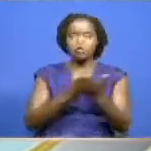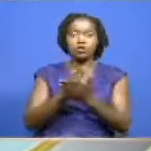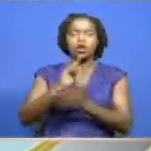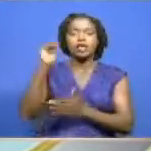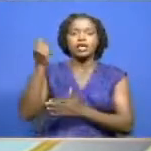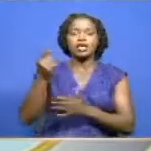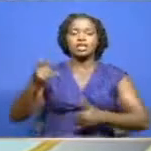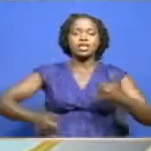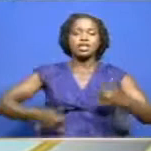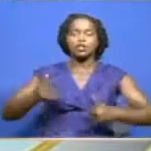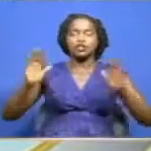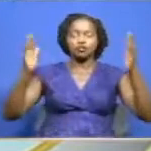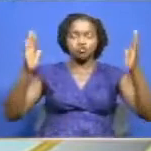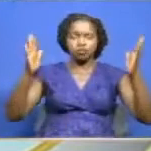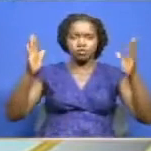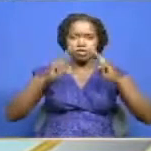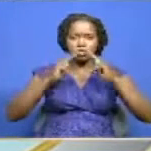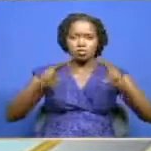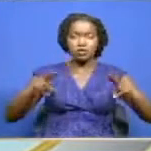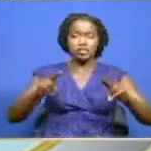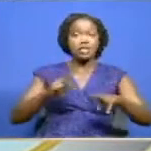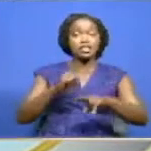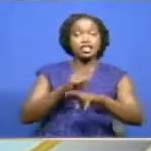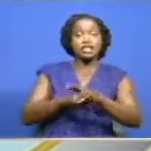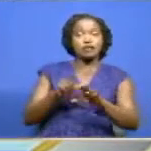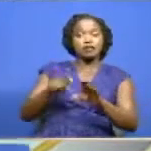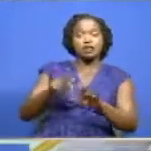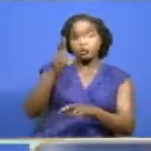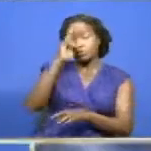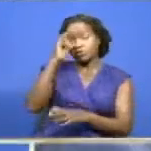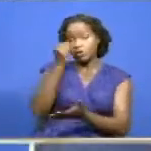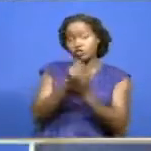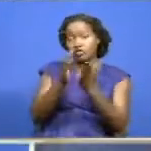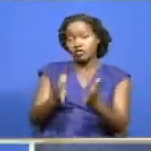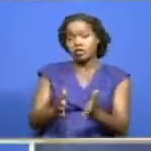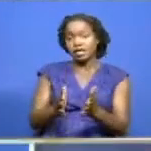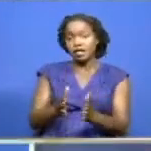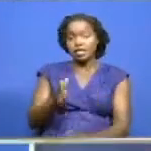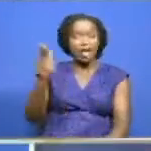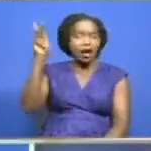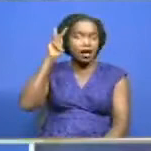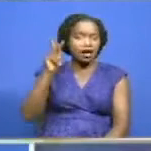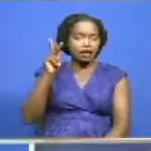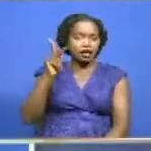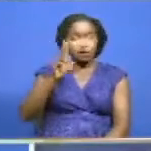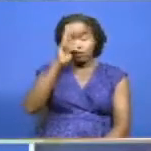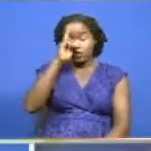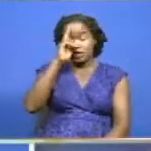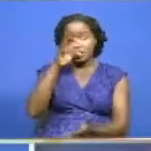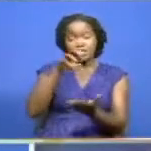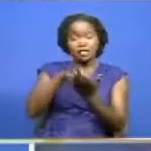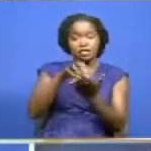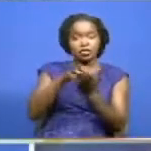their festive season in peace, speaking when he joined police officers at the current police station to celebrate Christmas.